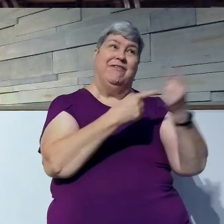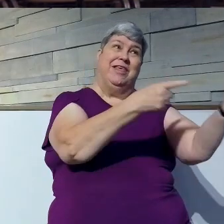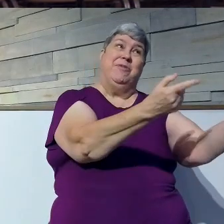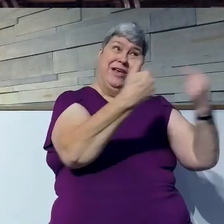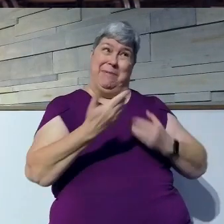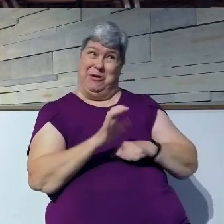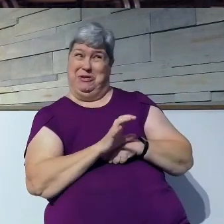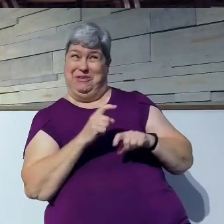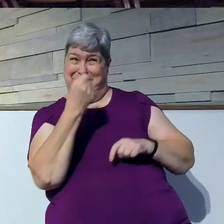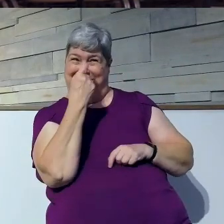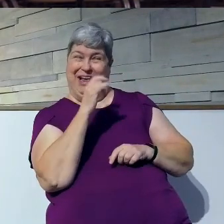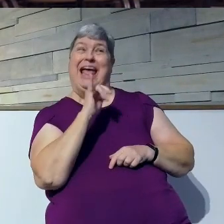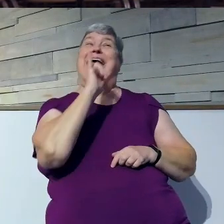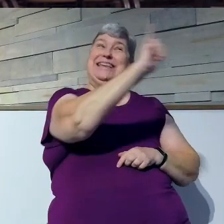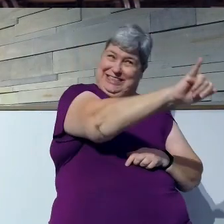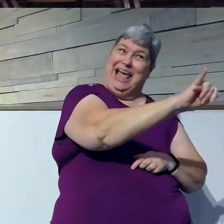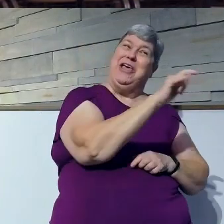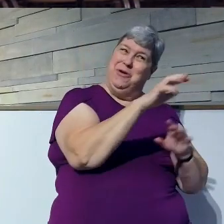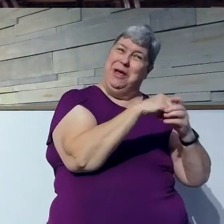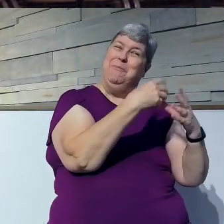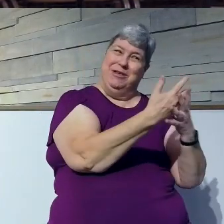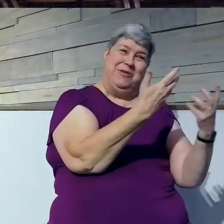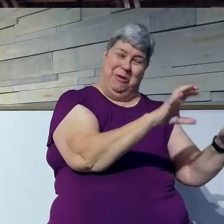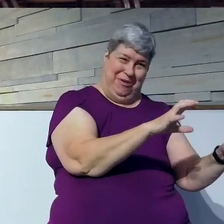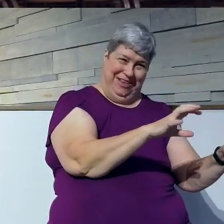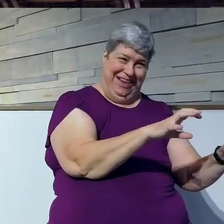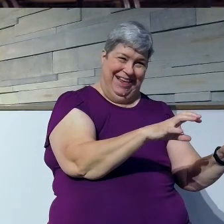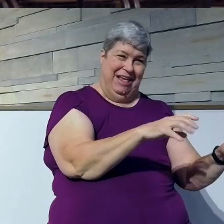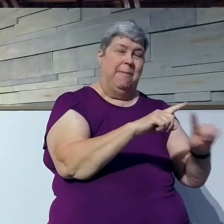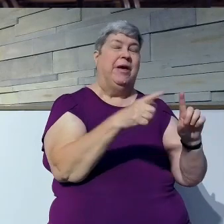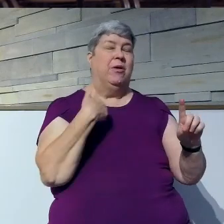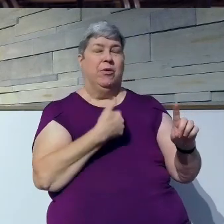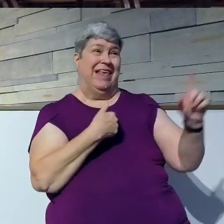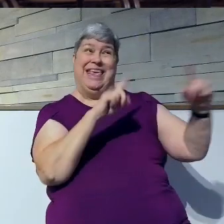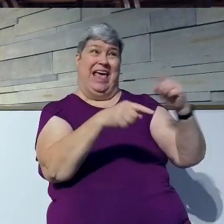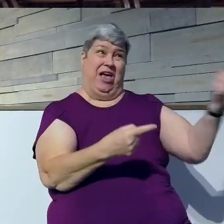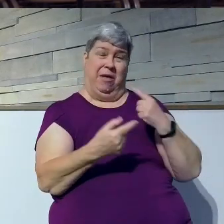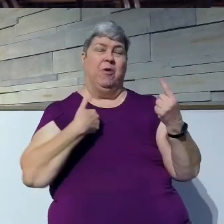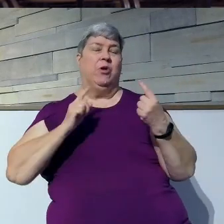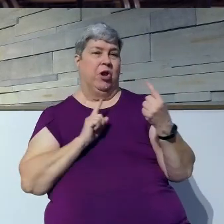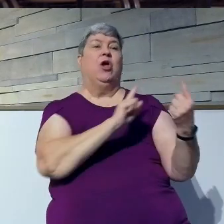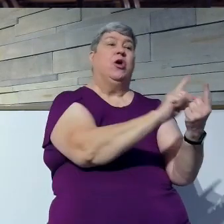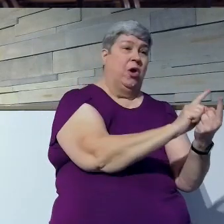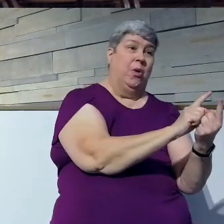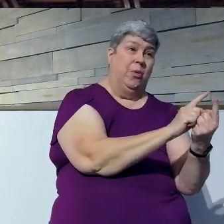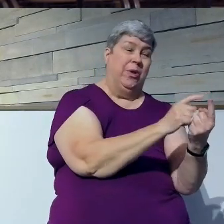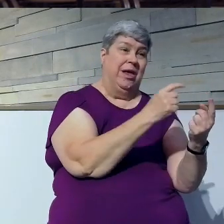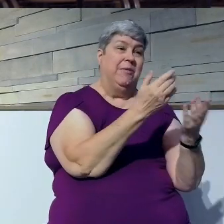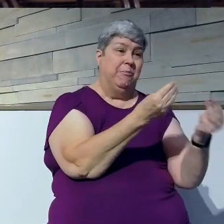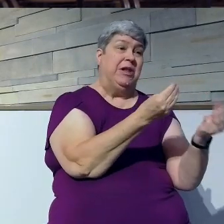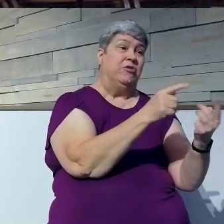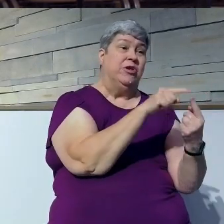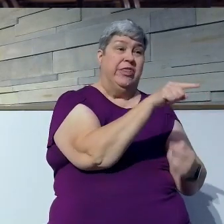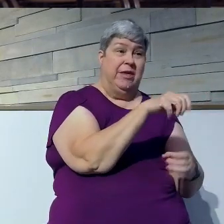but we understand and we want them to stay where they are for right now, right? Yes, all right. So if they can't come, we're going to go to them. And we're going